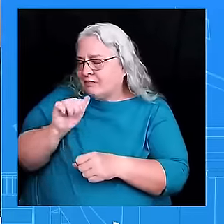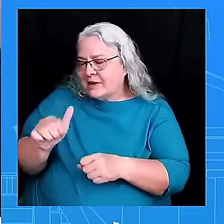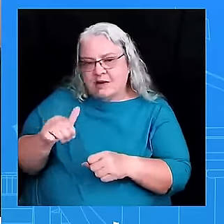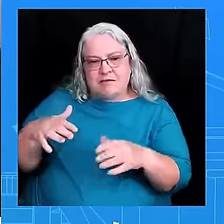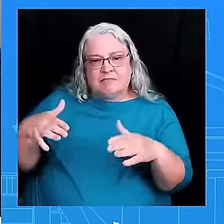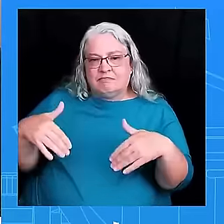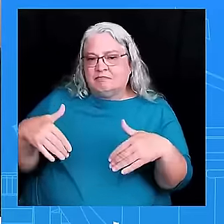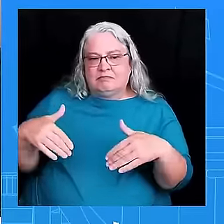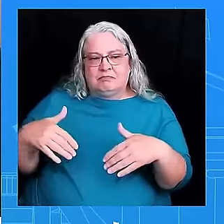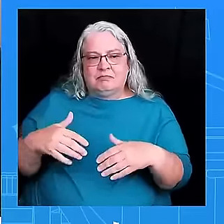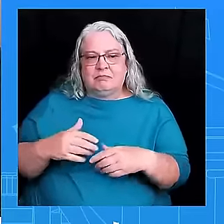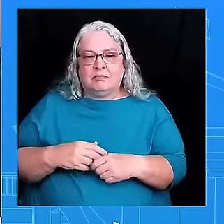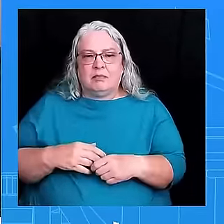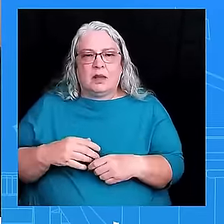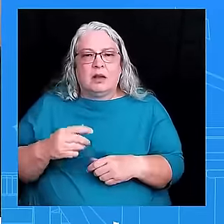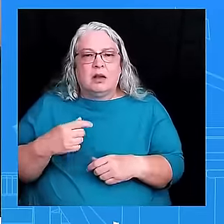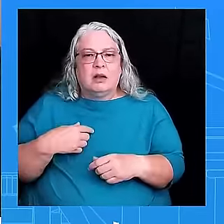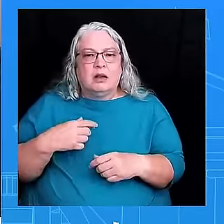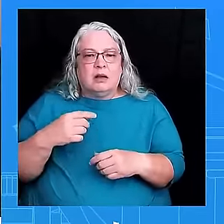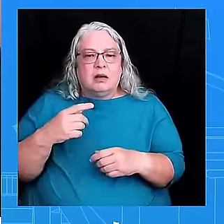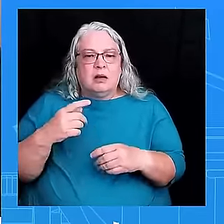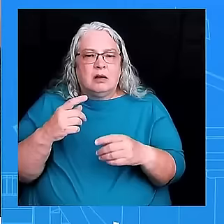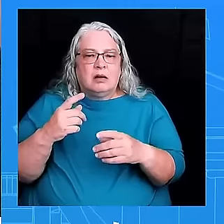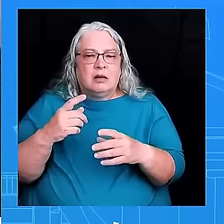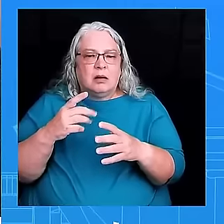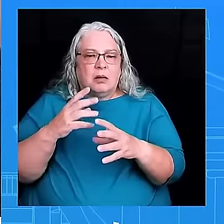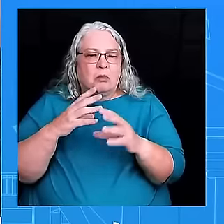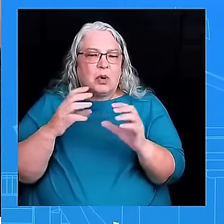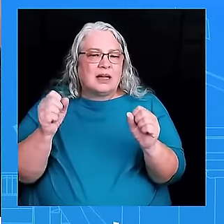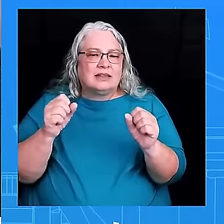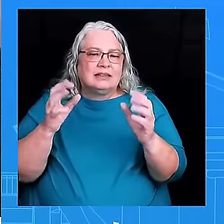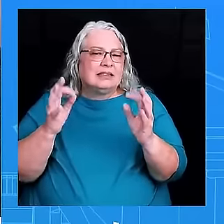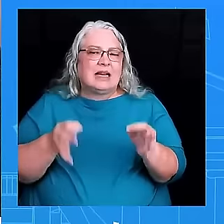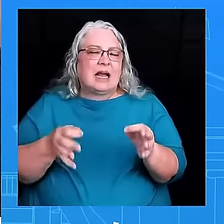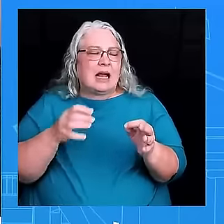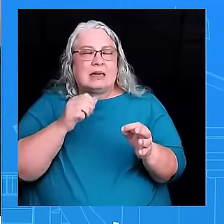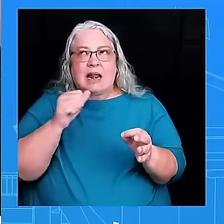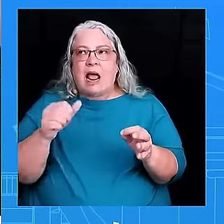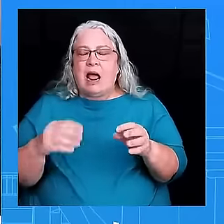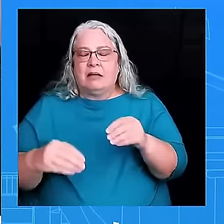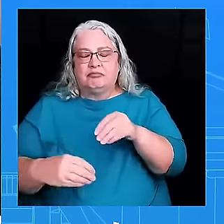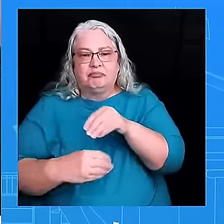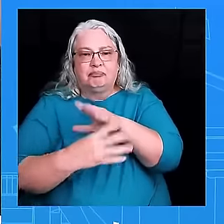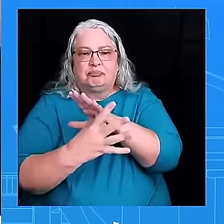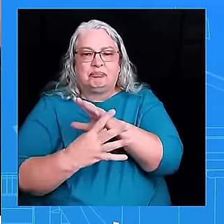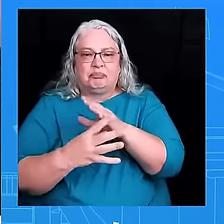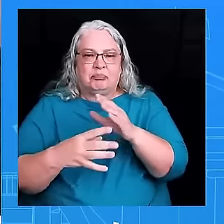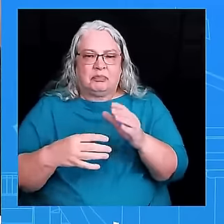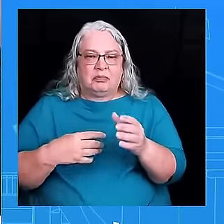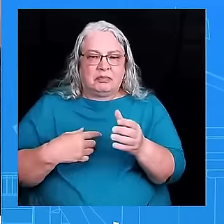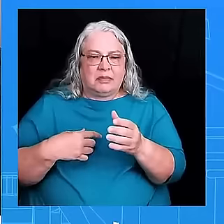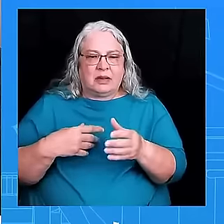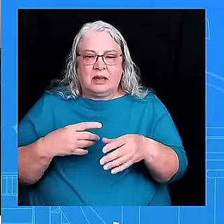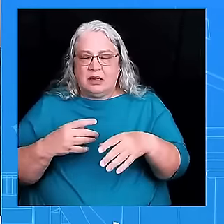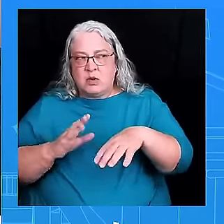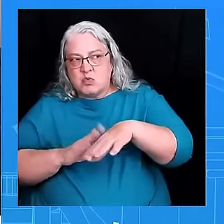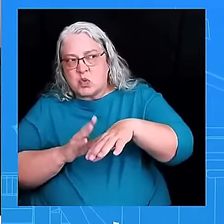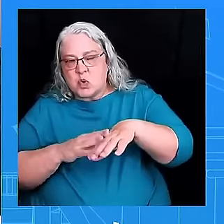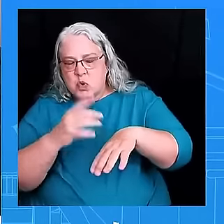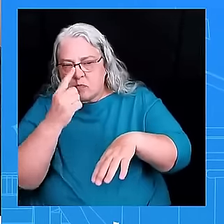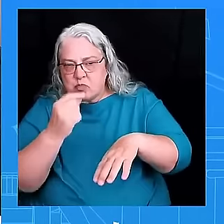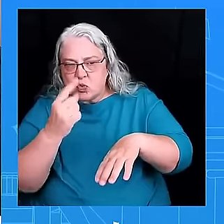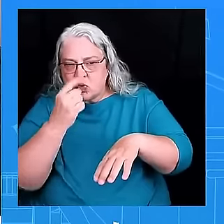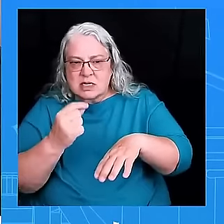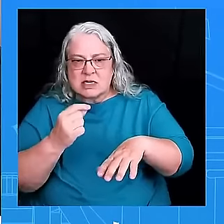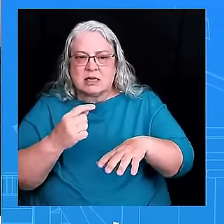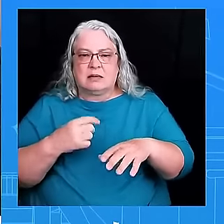warning to Putin? He said, I don't need to speak to Putin, but what he didn't convey was a price that countries will pay if they